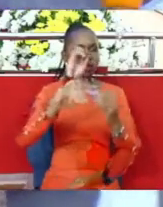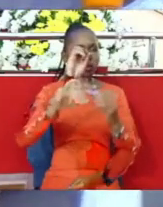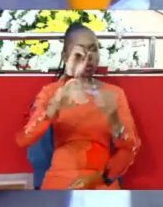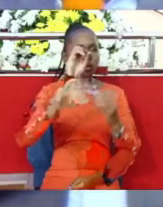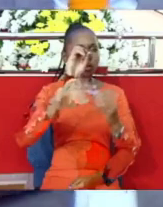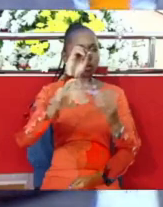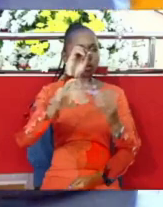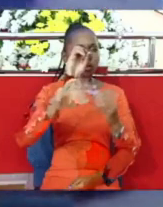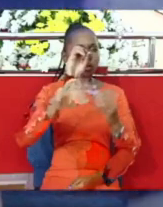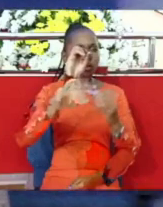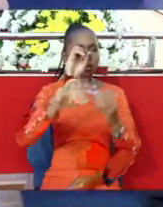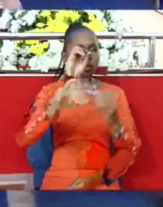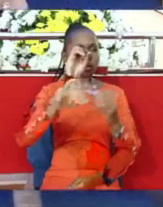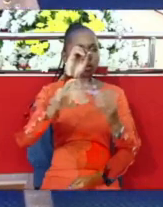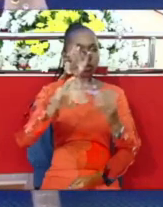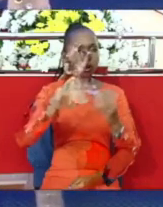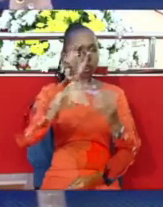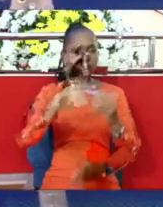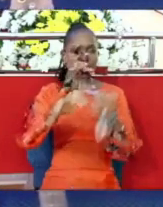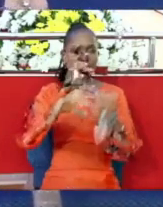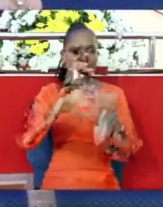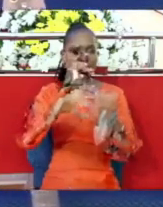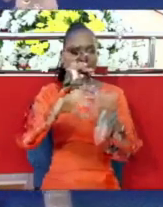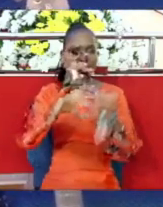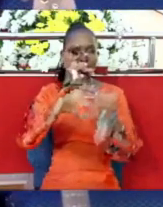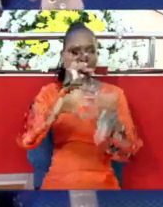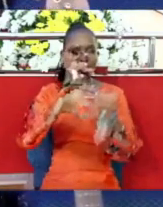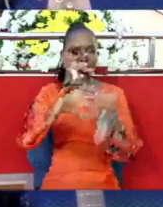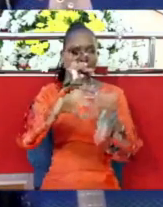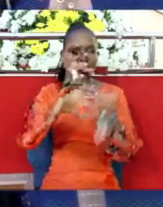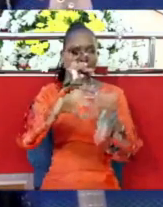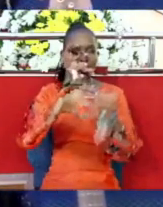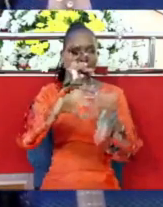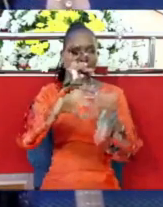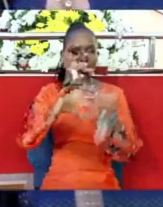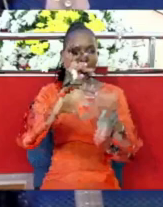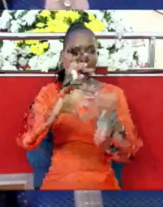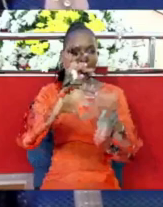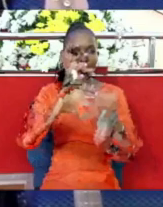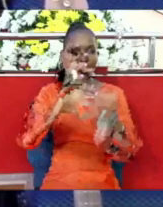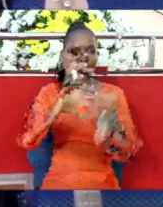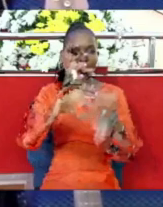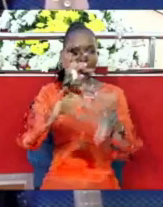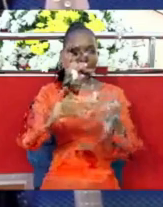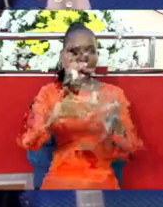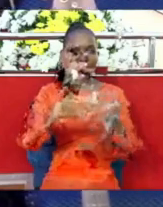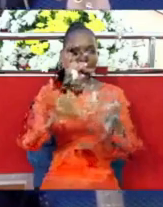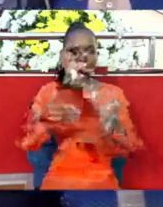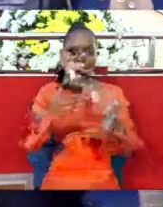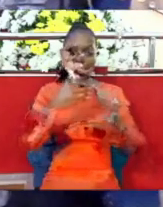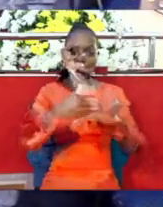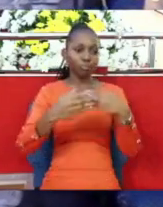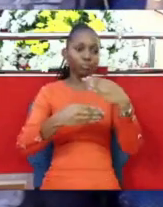the missionaries were living with us in Kahuya. Lakini hawa missionaries walikuwa nasi Kahuya, in Jobe. Dhombe. They were